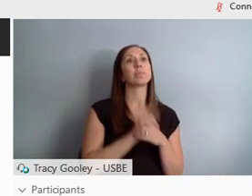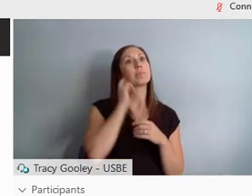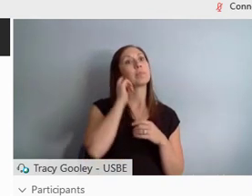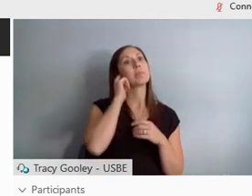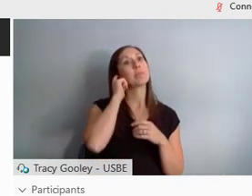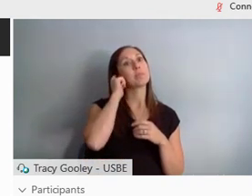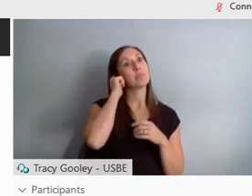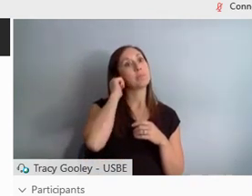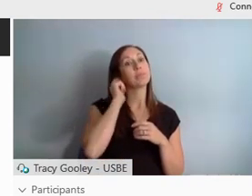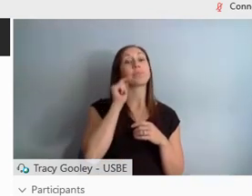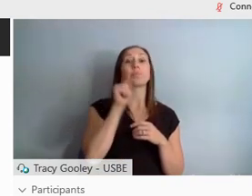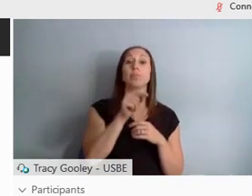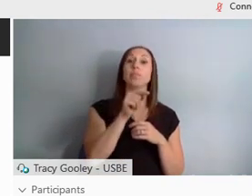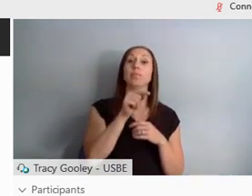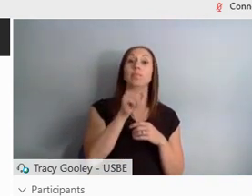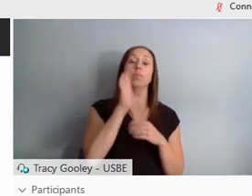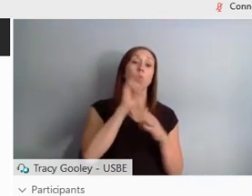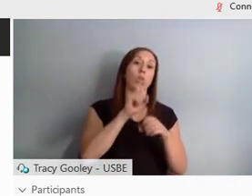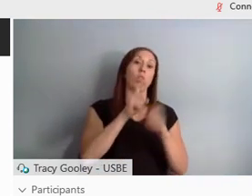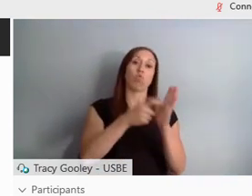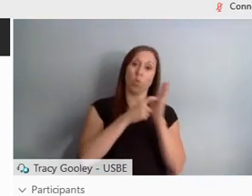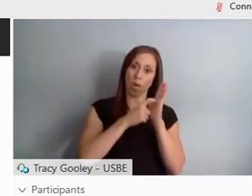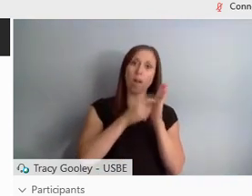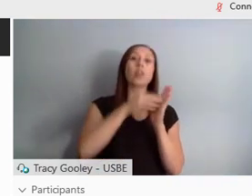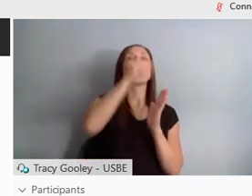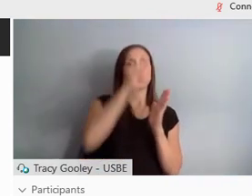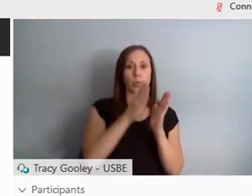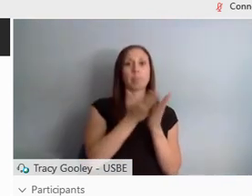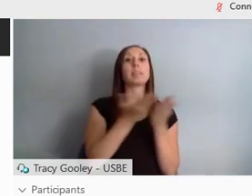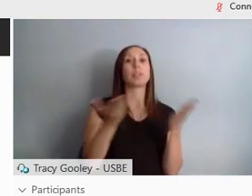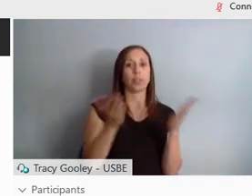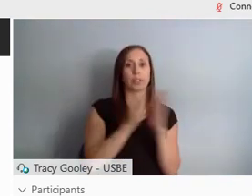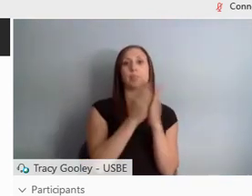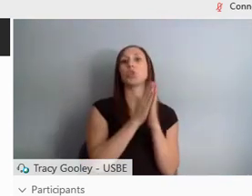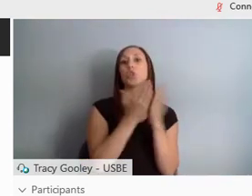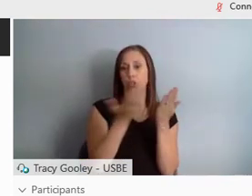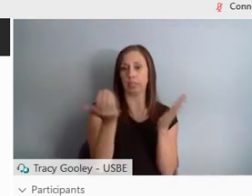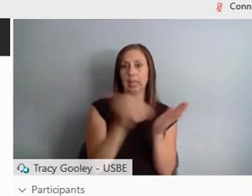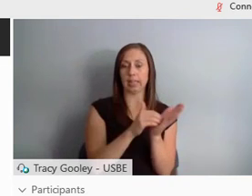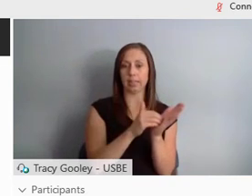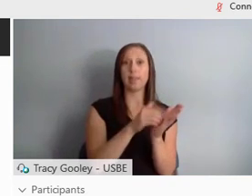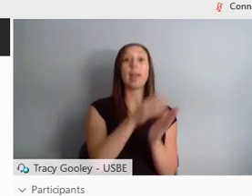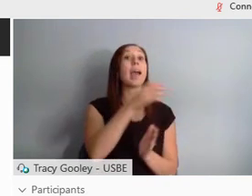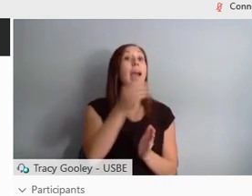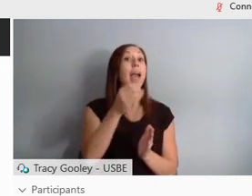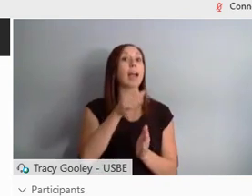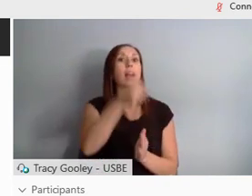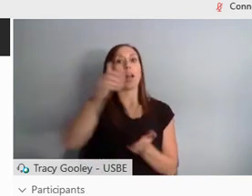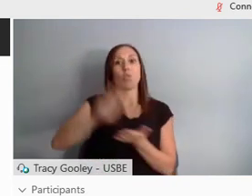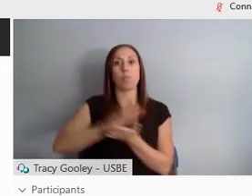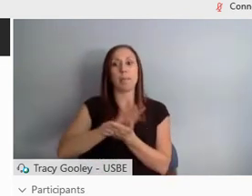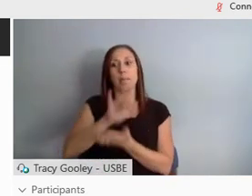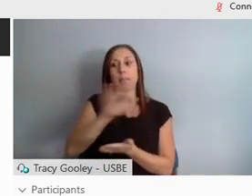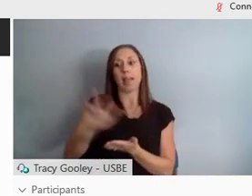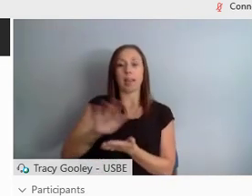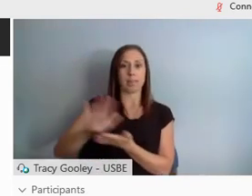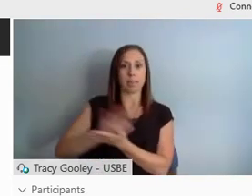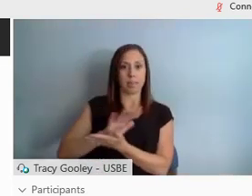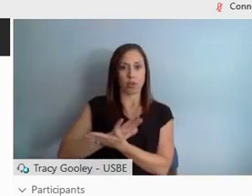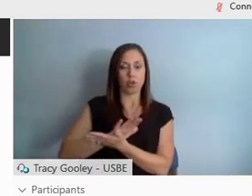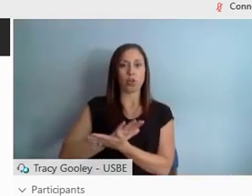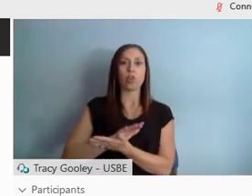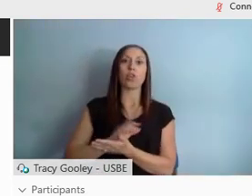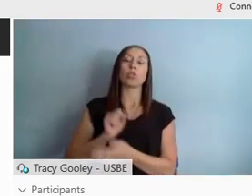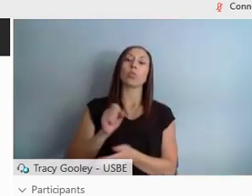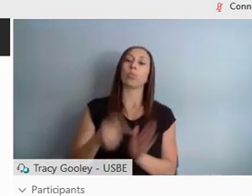This requires the use of student materials for question number 4 and a blank piece of paper. So you'll display